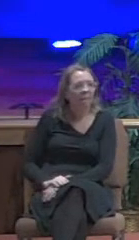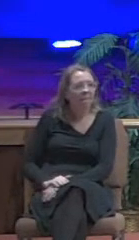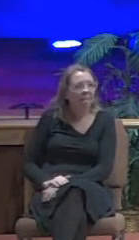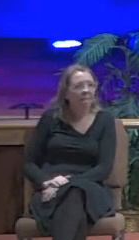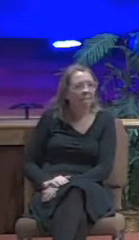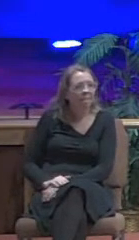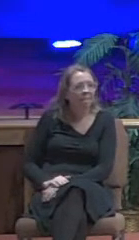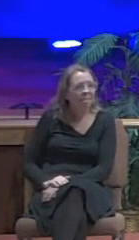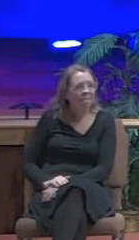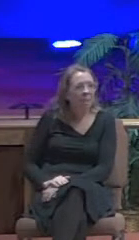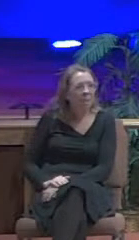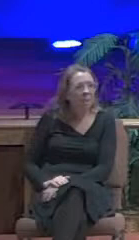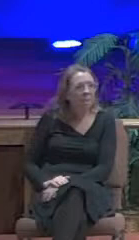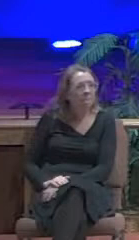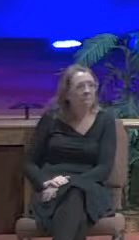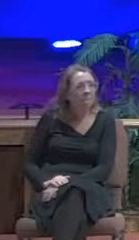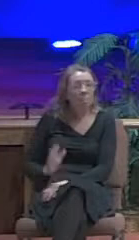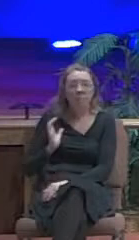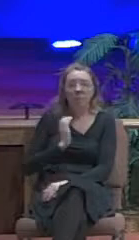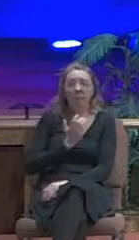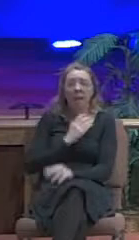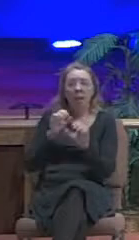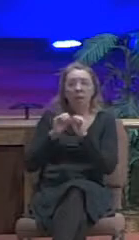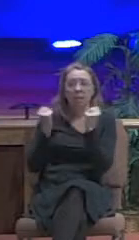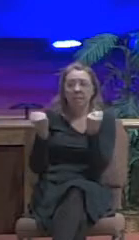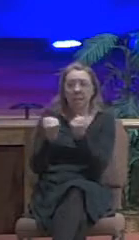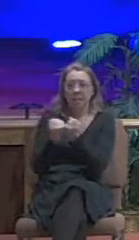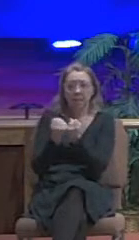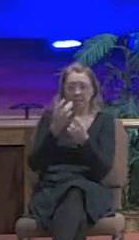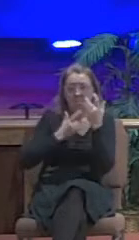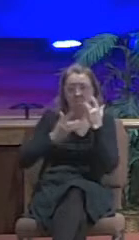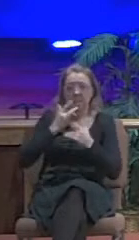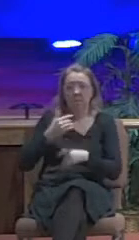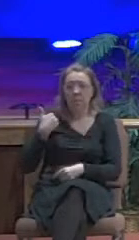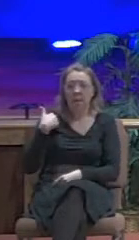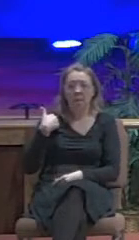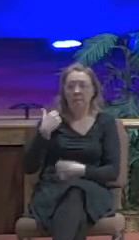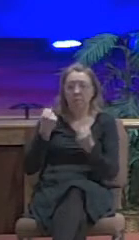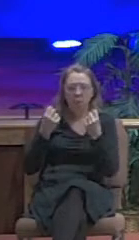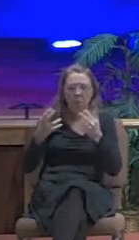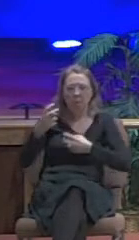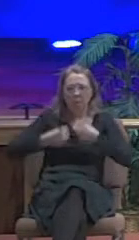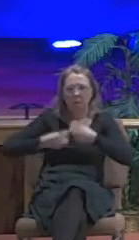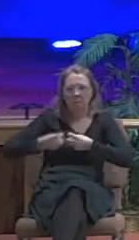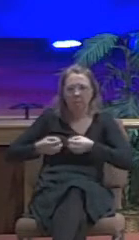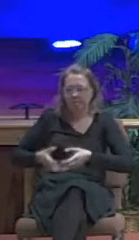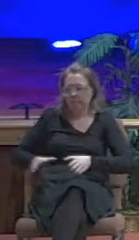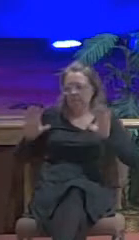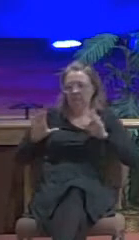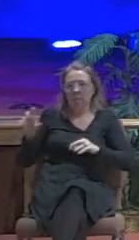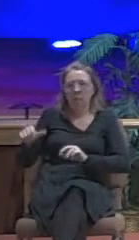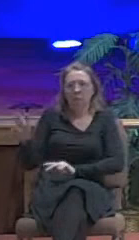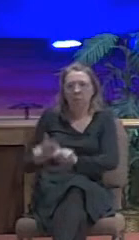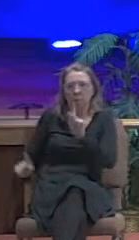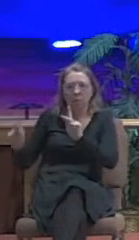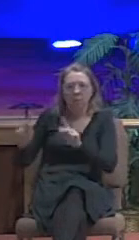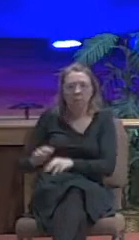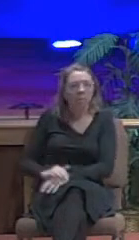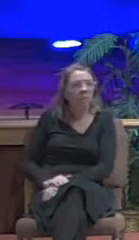But our society has a problem with this. We have a problem submitting to anybody. Can I tell you that even